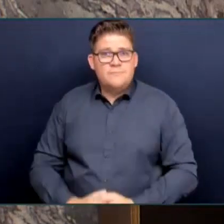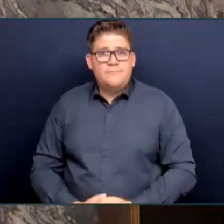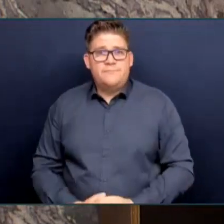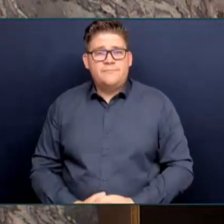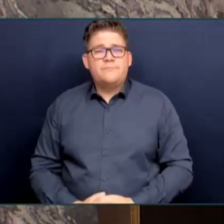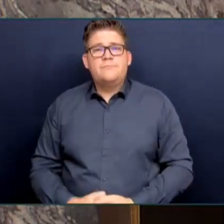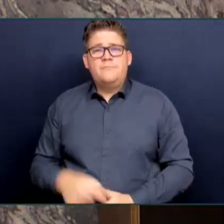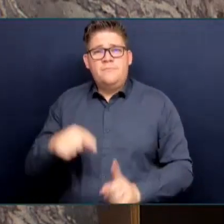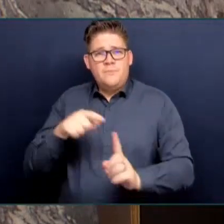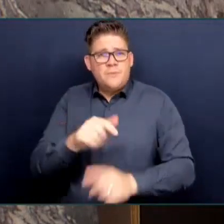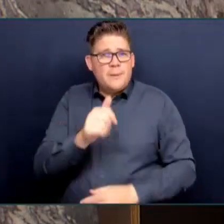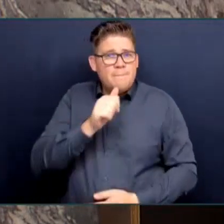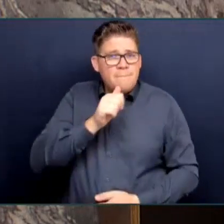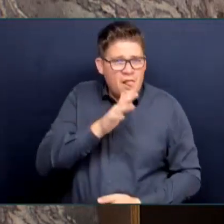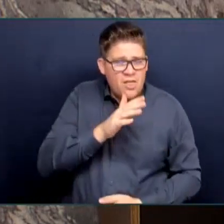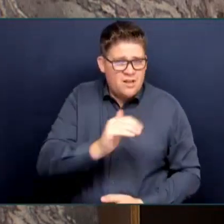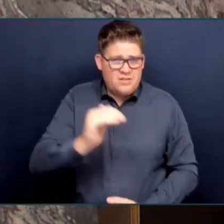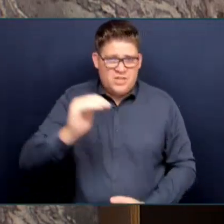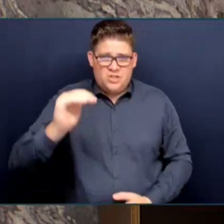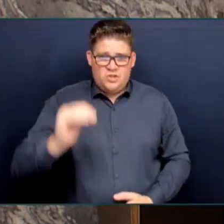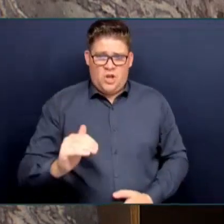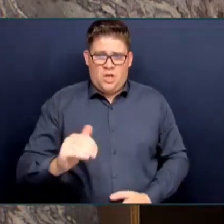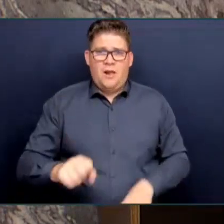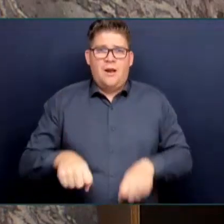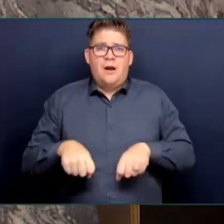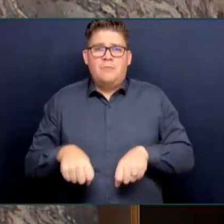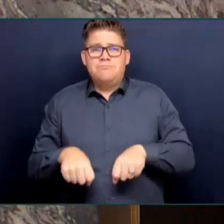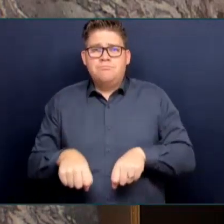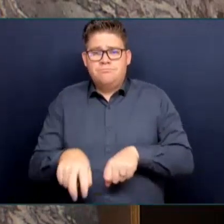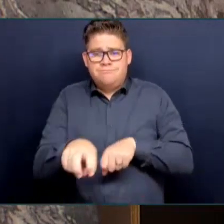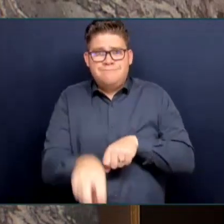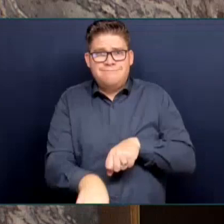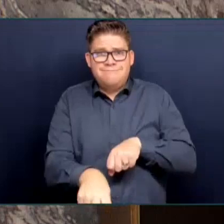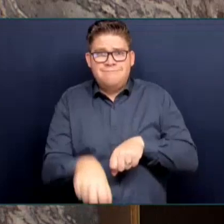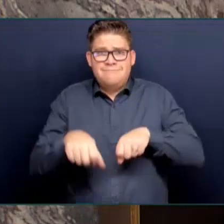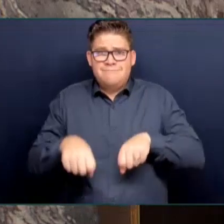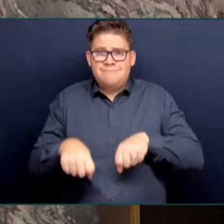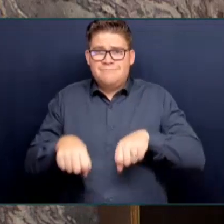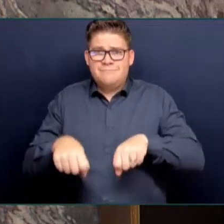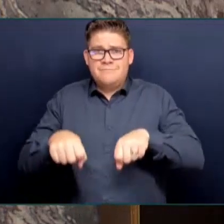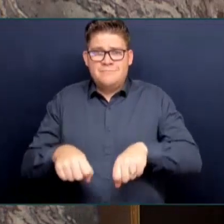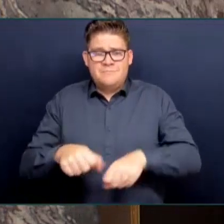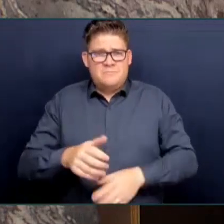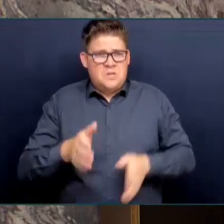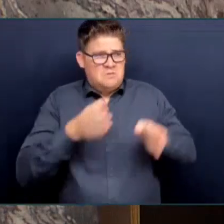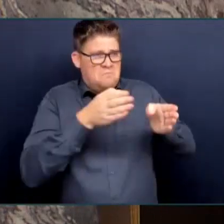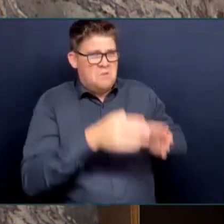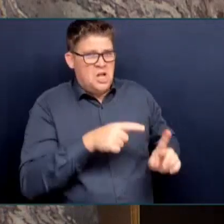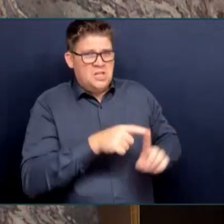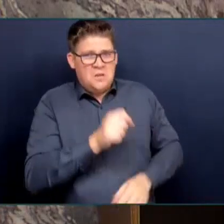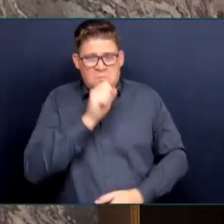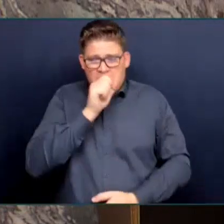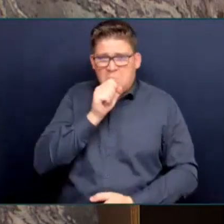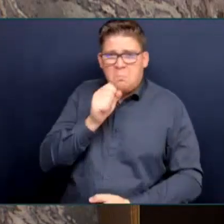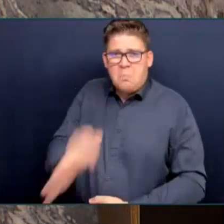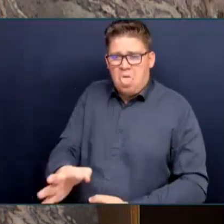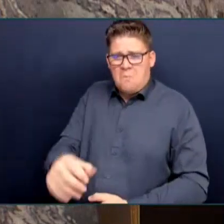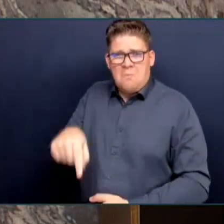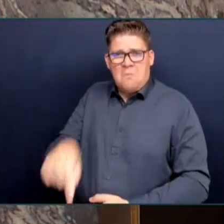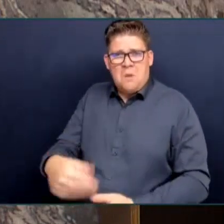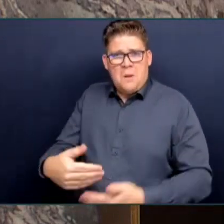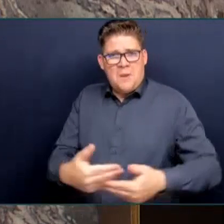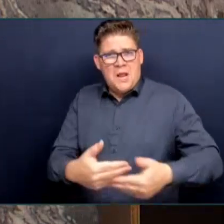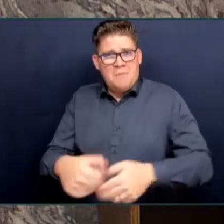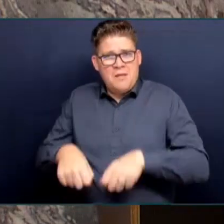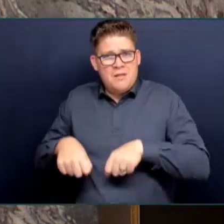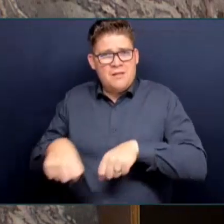stroller. Now, this is a criminal who is well known to police for previous assault and weapon charges, but this morning he was up on bail.